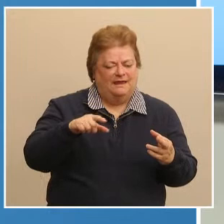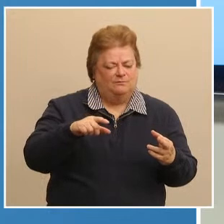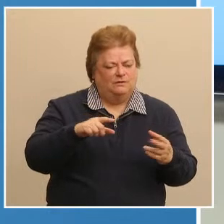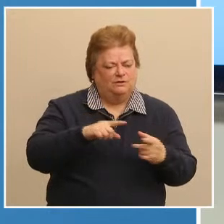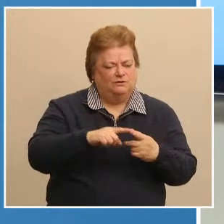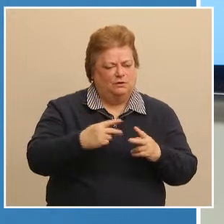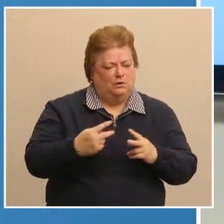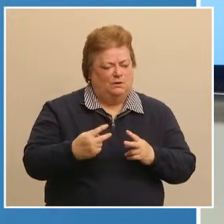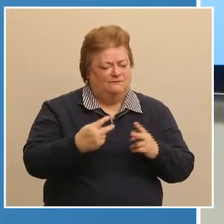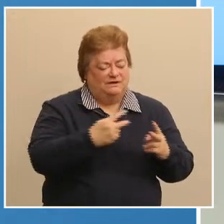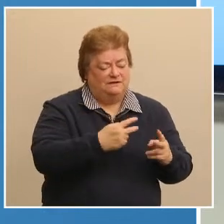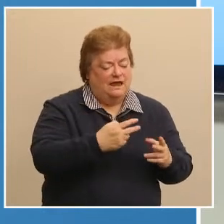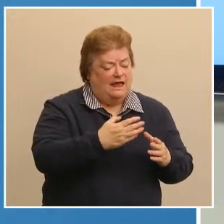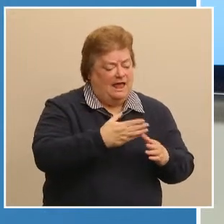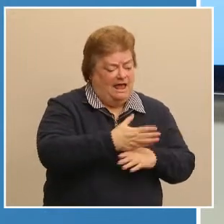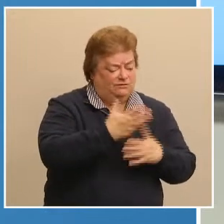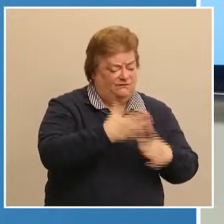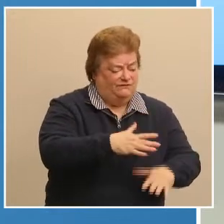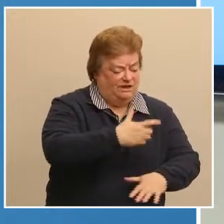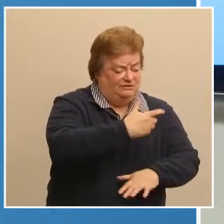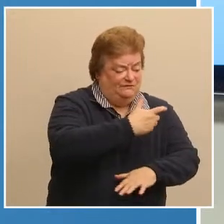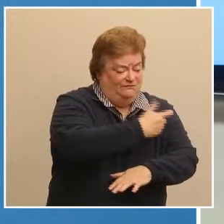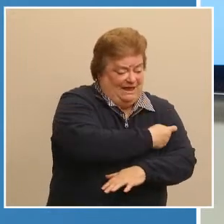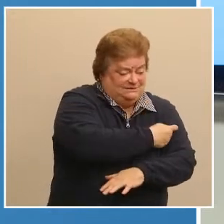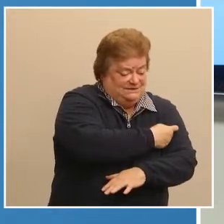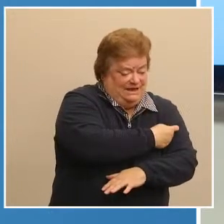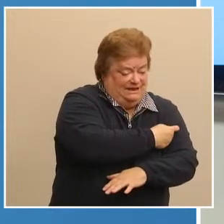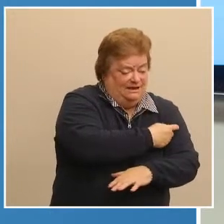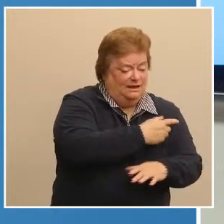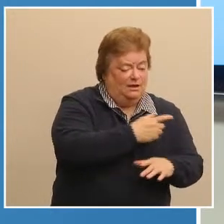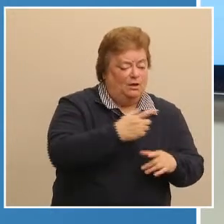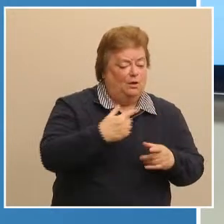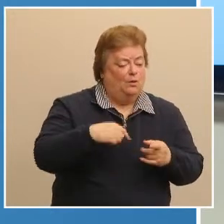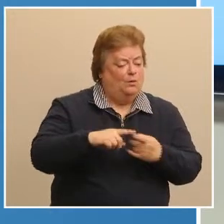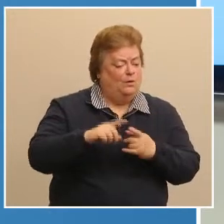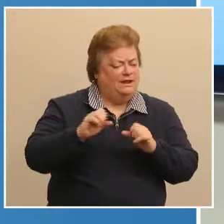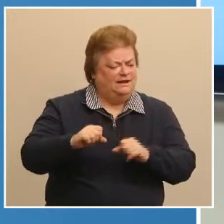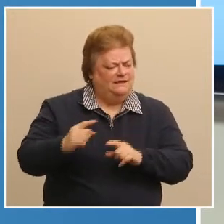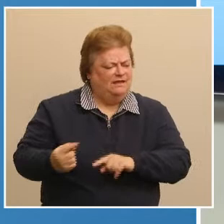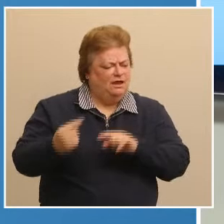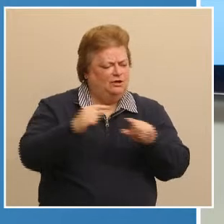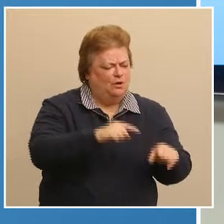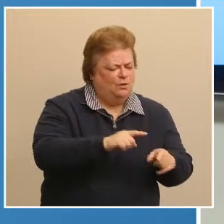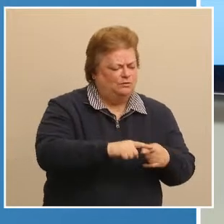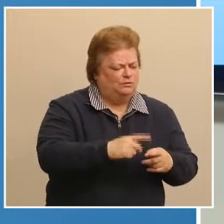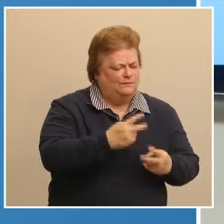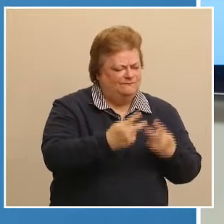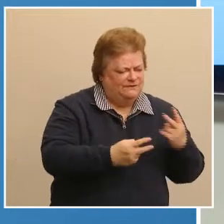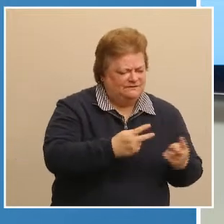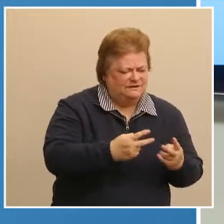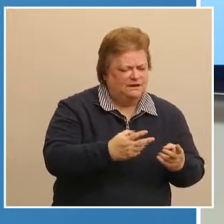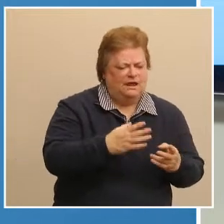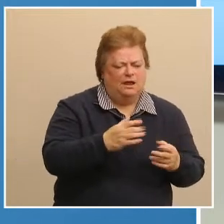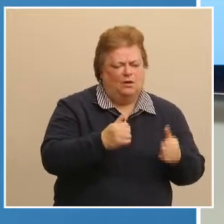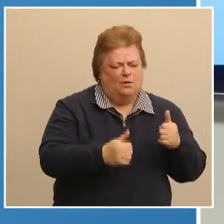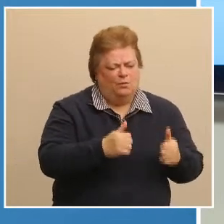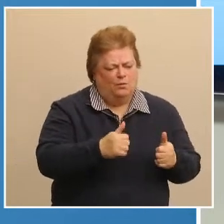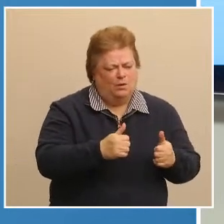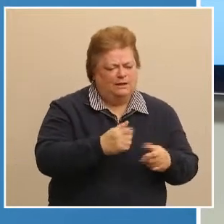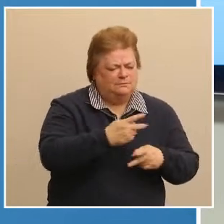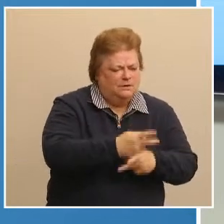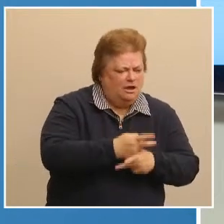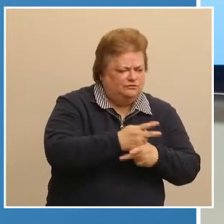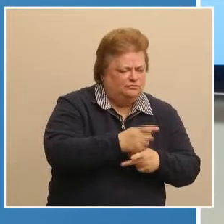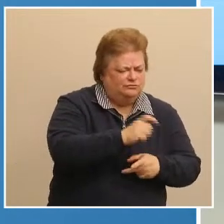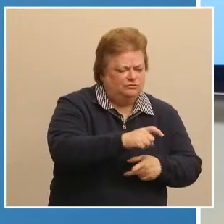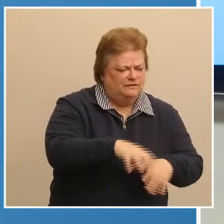they've been fully vaccinated, visiting, you know, family, and what precautions should they take, considering this group maybe, you